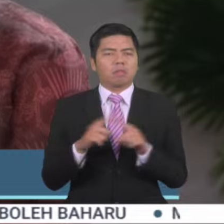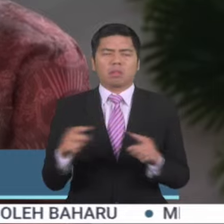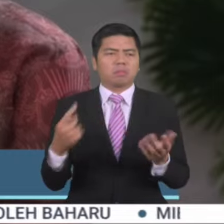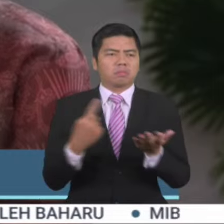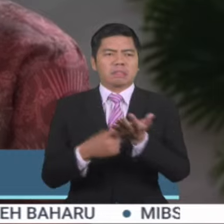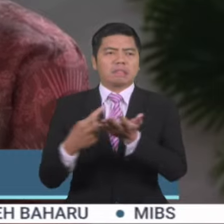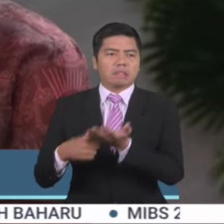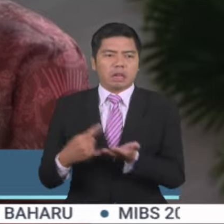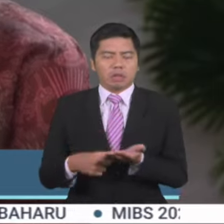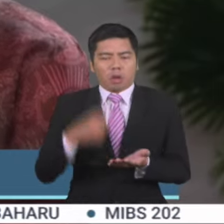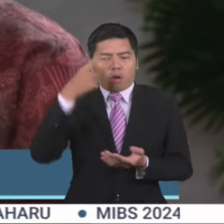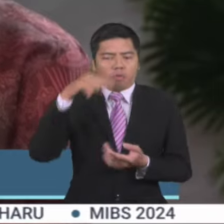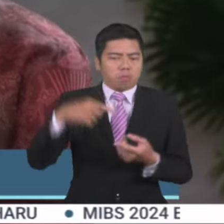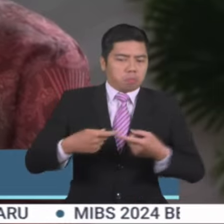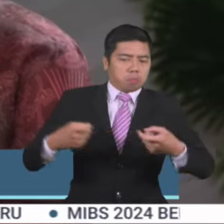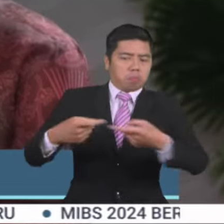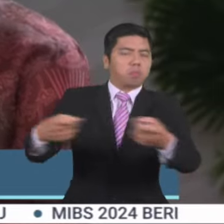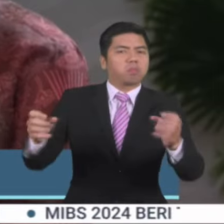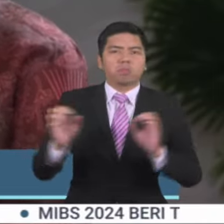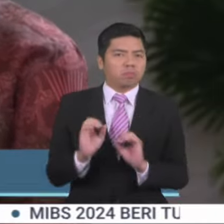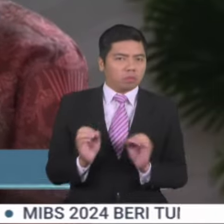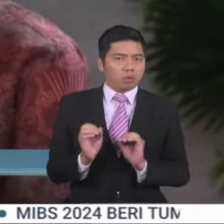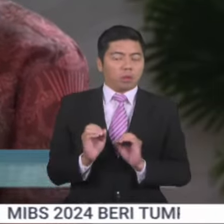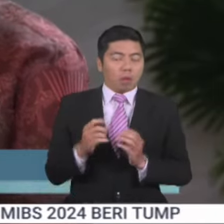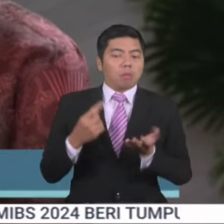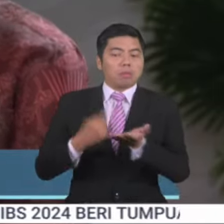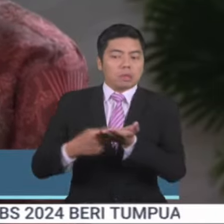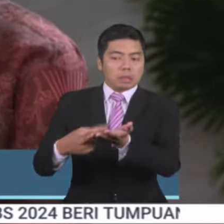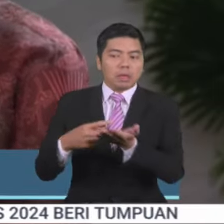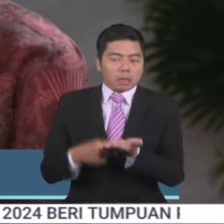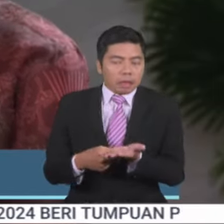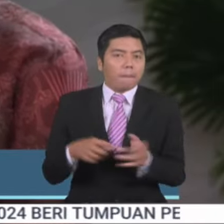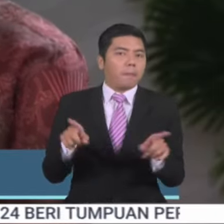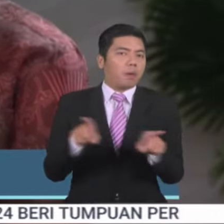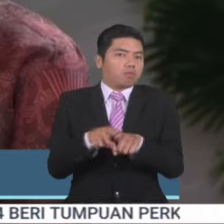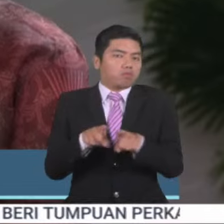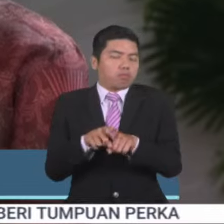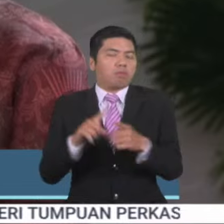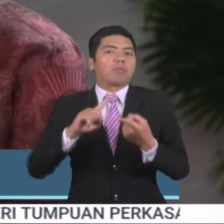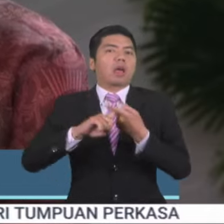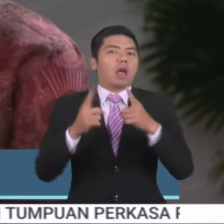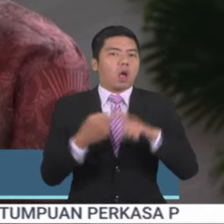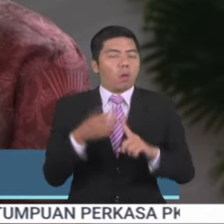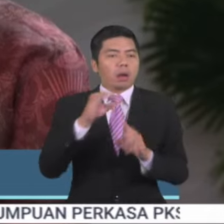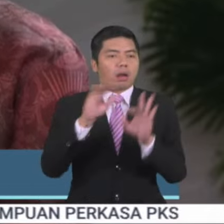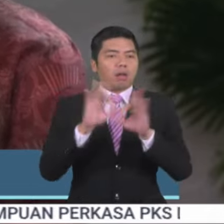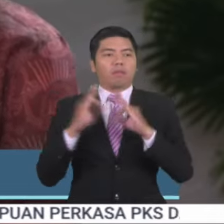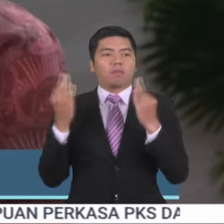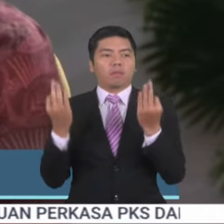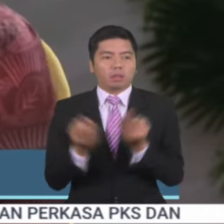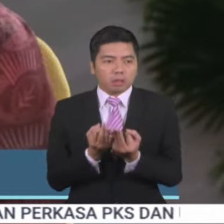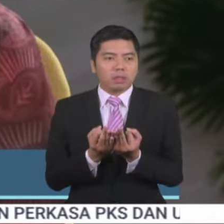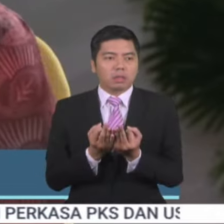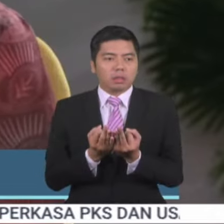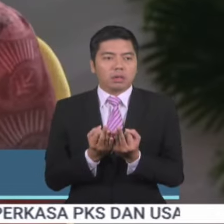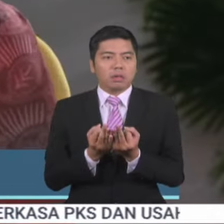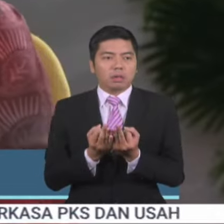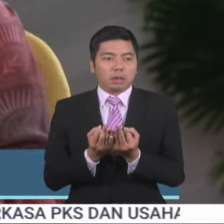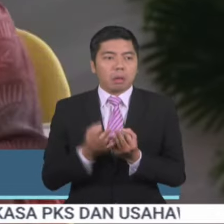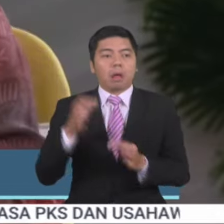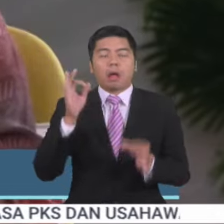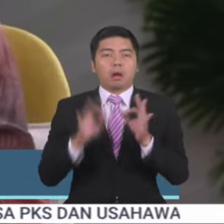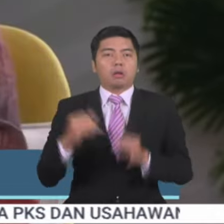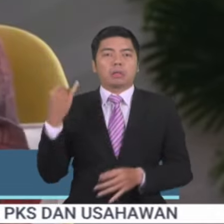discuss this as bitter foes. We're discussing as friends and brothers and one family. And I think we can resolve. Even if we can't